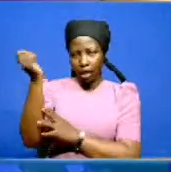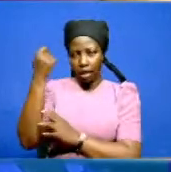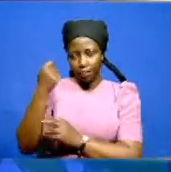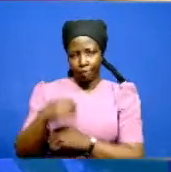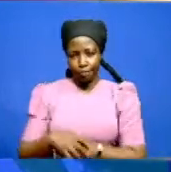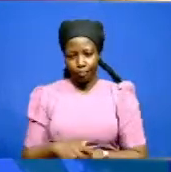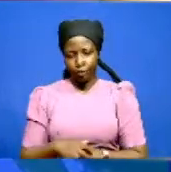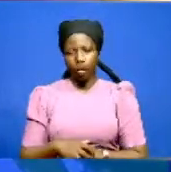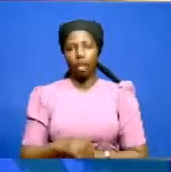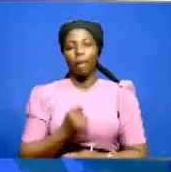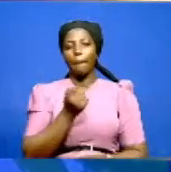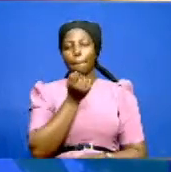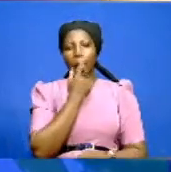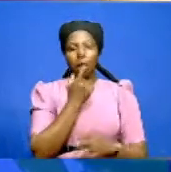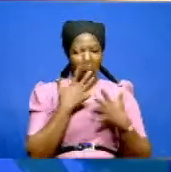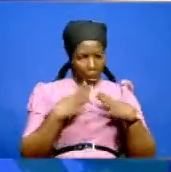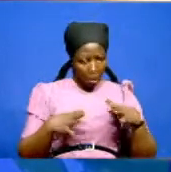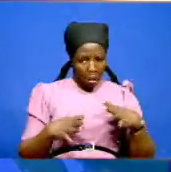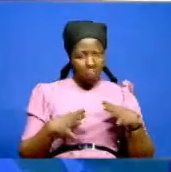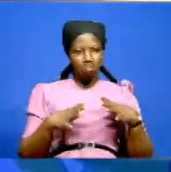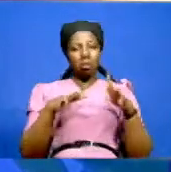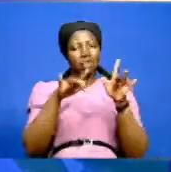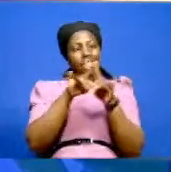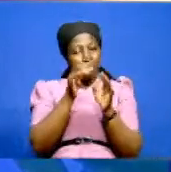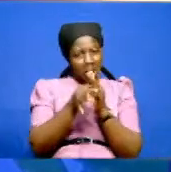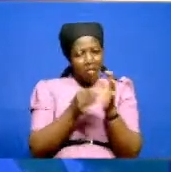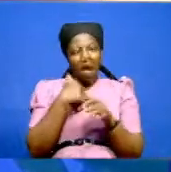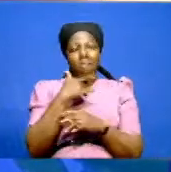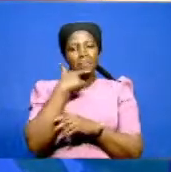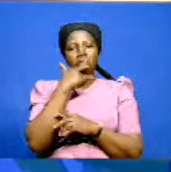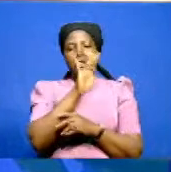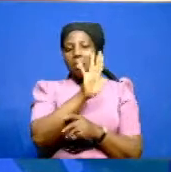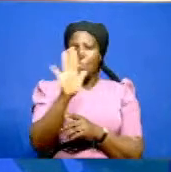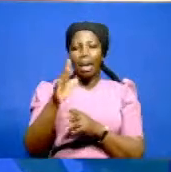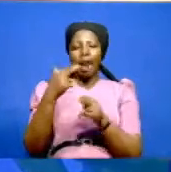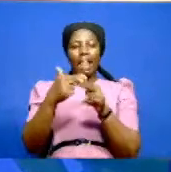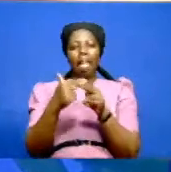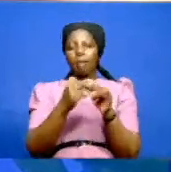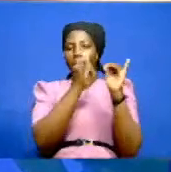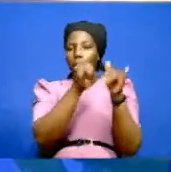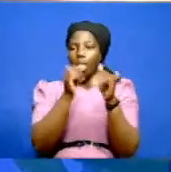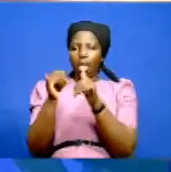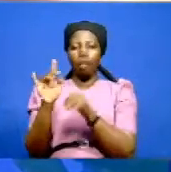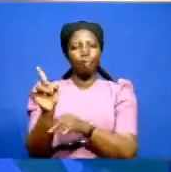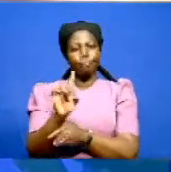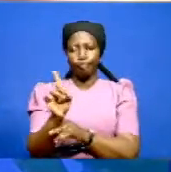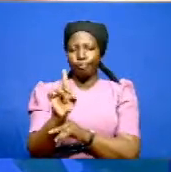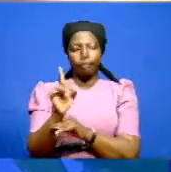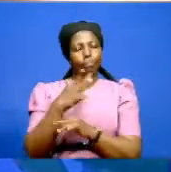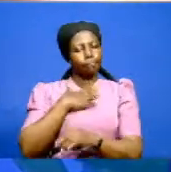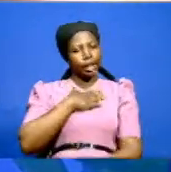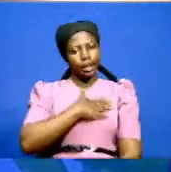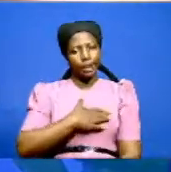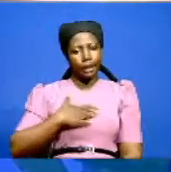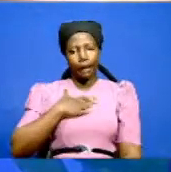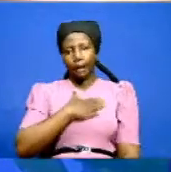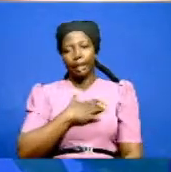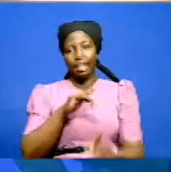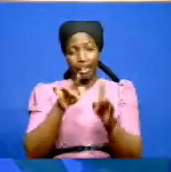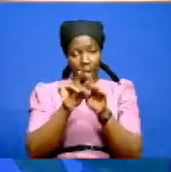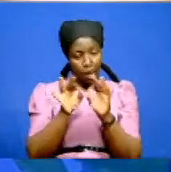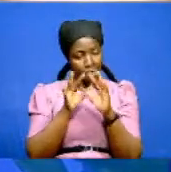So the medical personnel, even if we haven't mentioned their names individually, please, as a